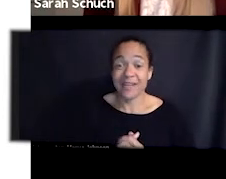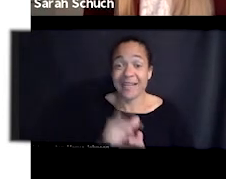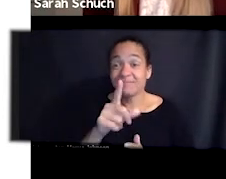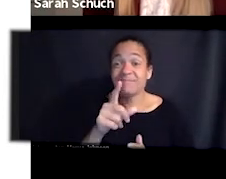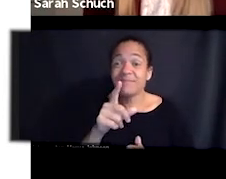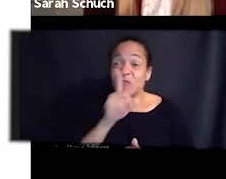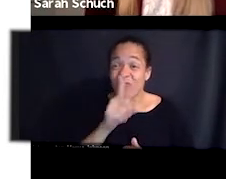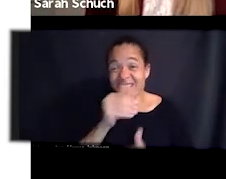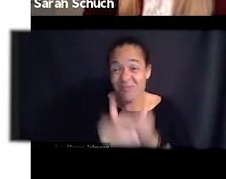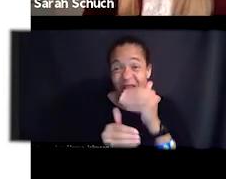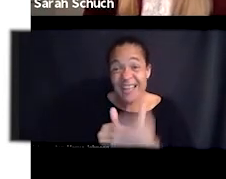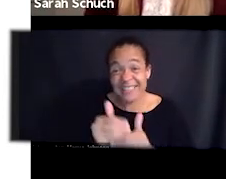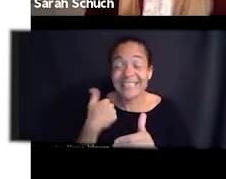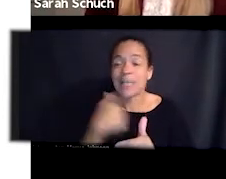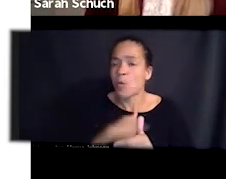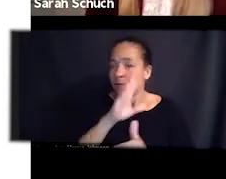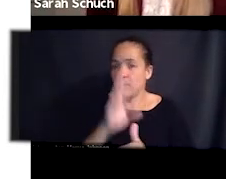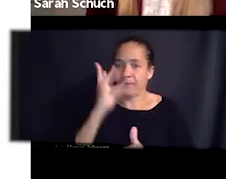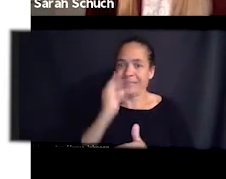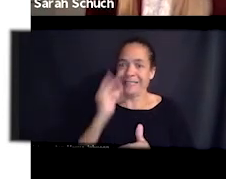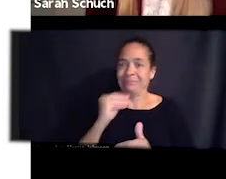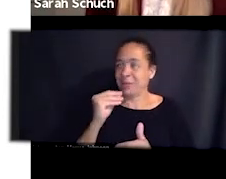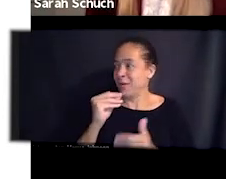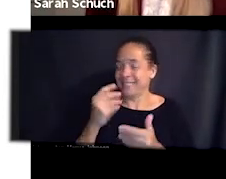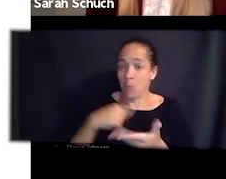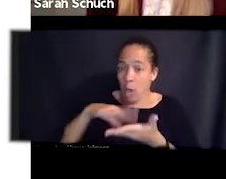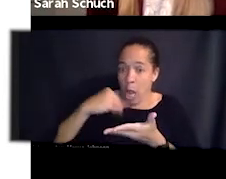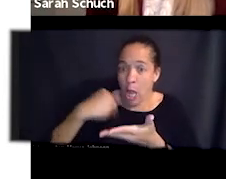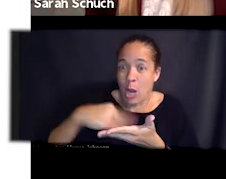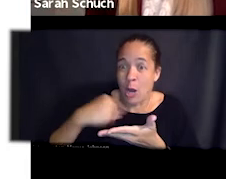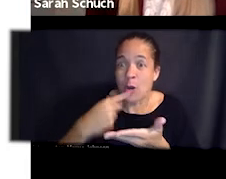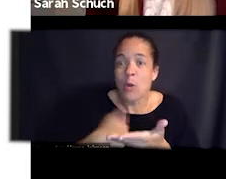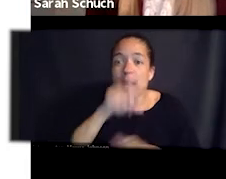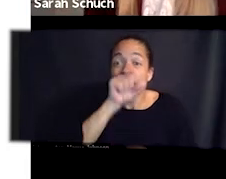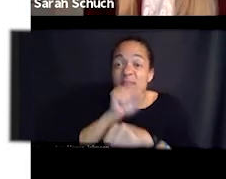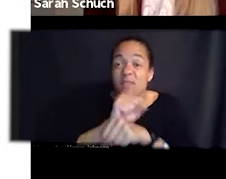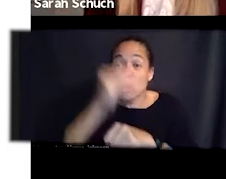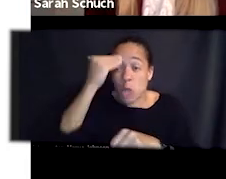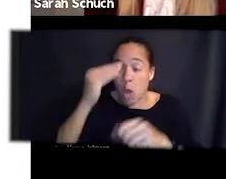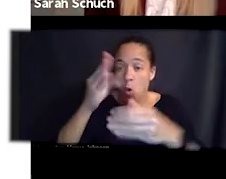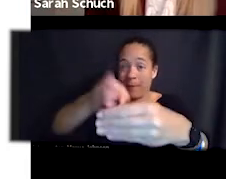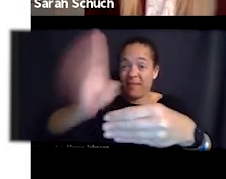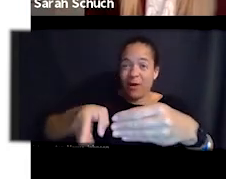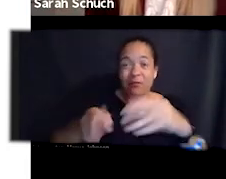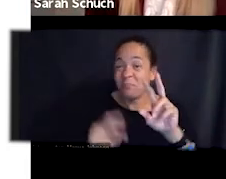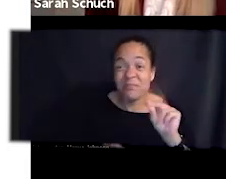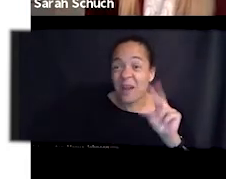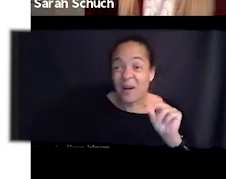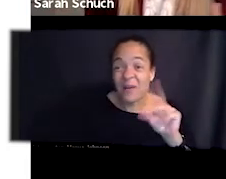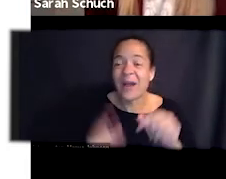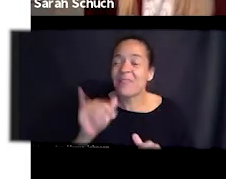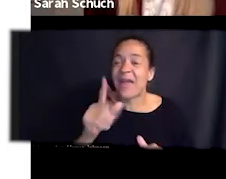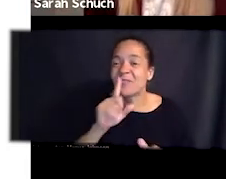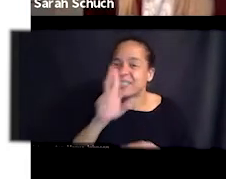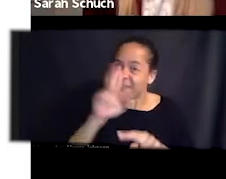learned a lot through it. We've never done something like this before, and we didn't actually know how it was going to end until we got there, which was actually kind of one of the fun parts